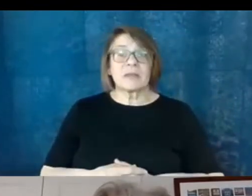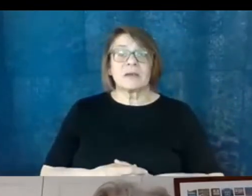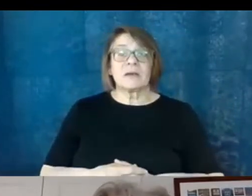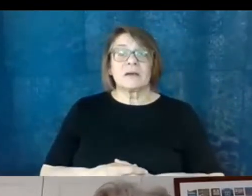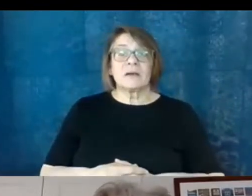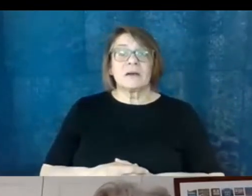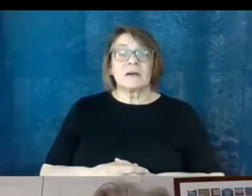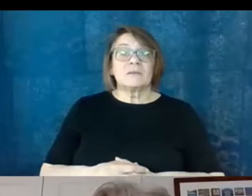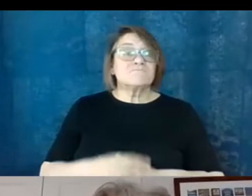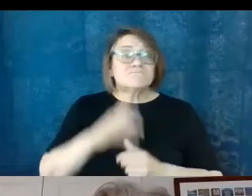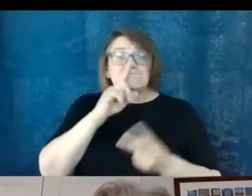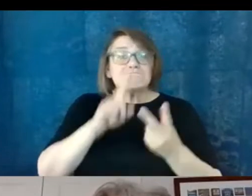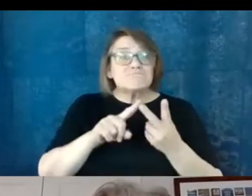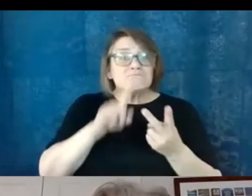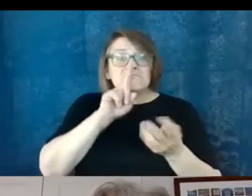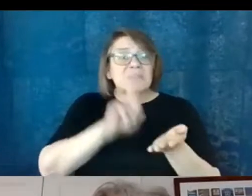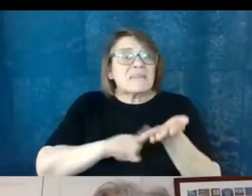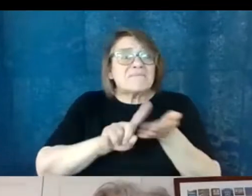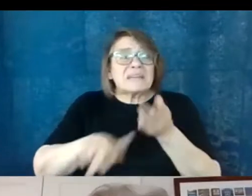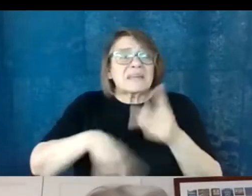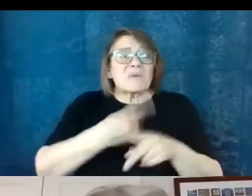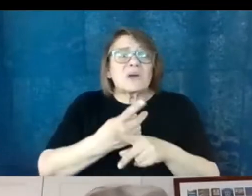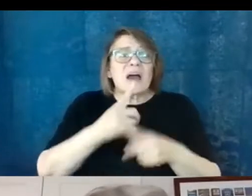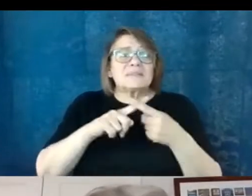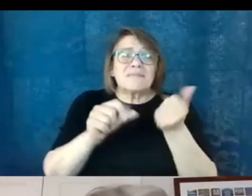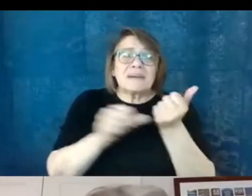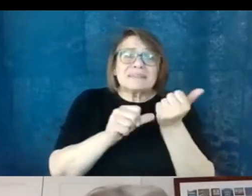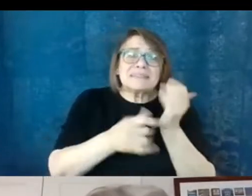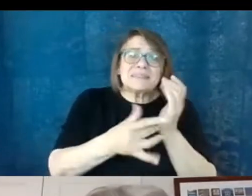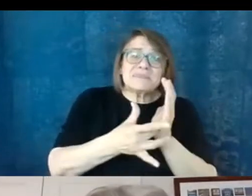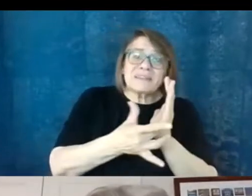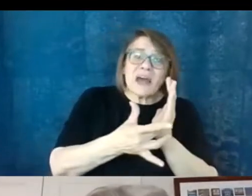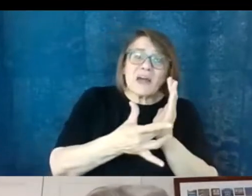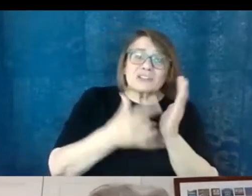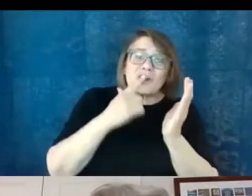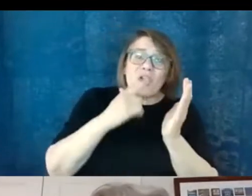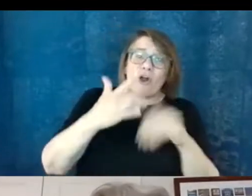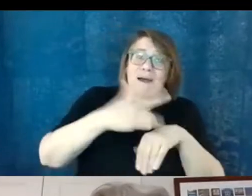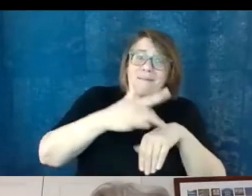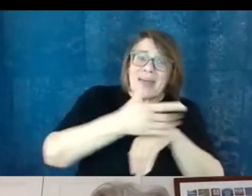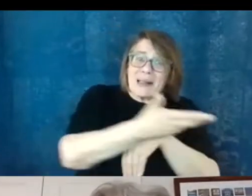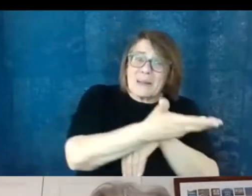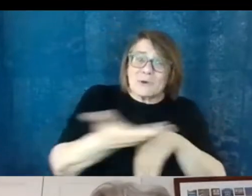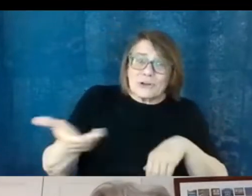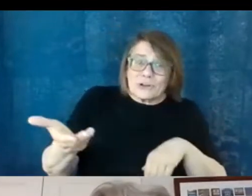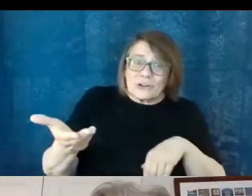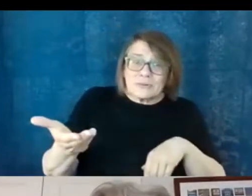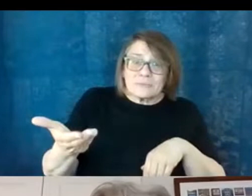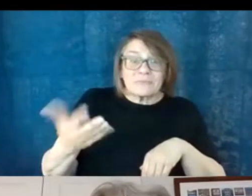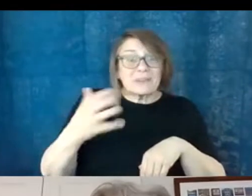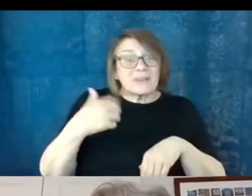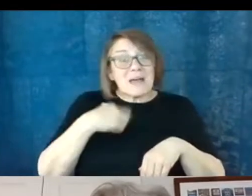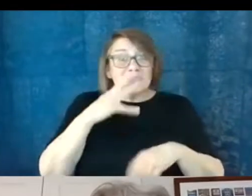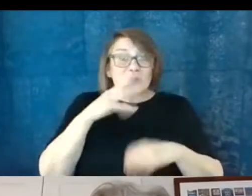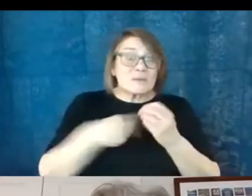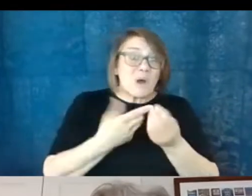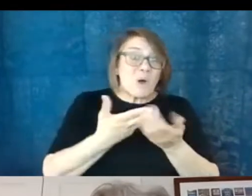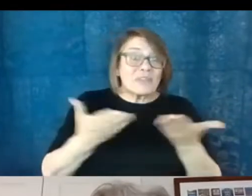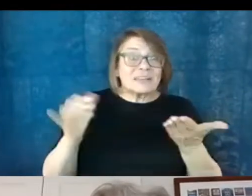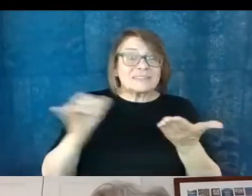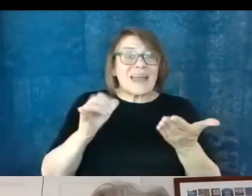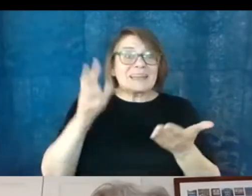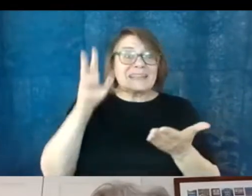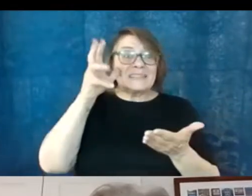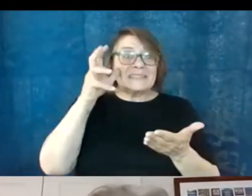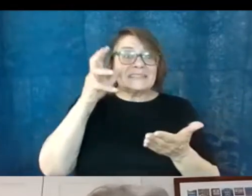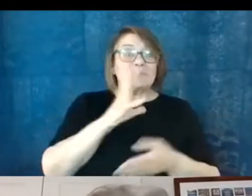You know, investigate what kinds of assistive technologies that are out there. I'm talking about things like speech to